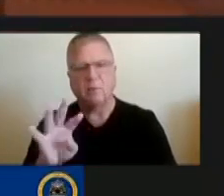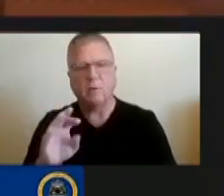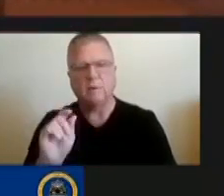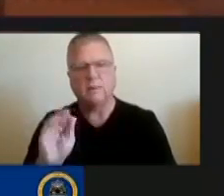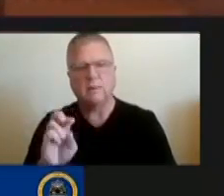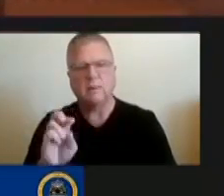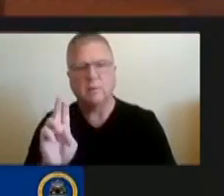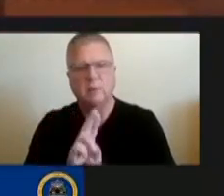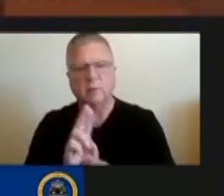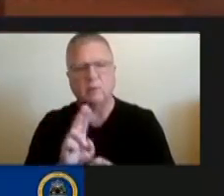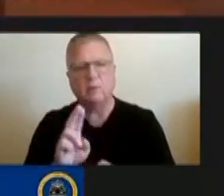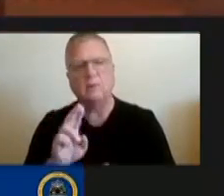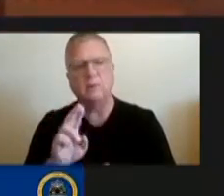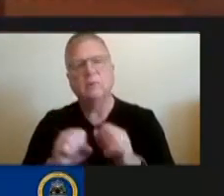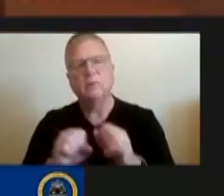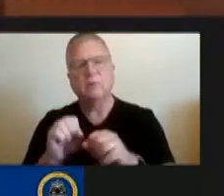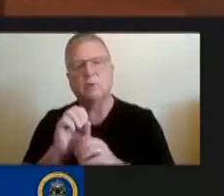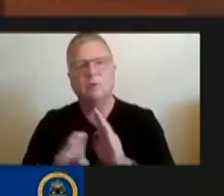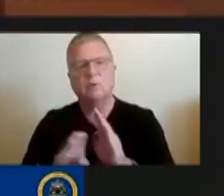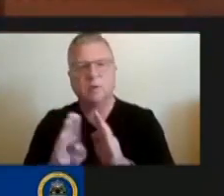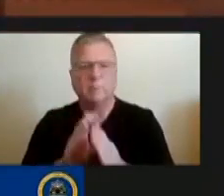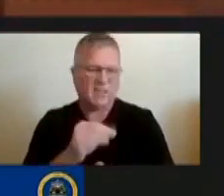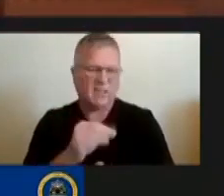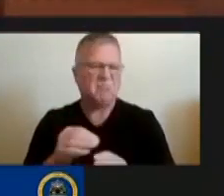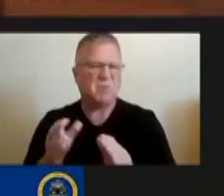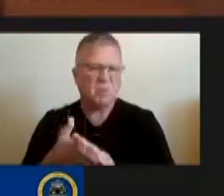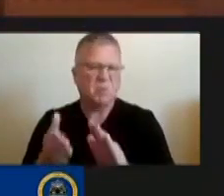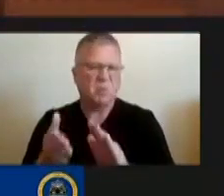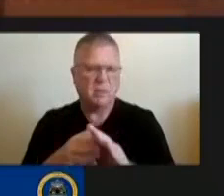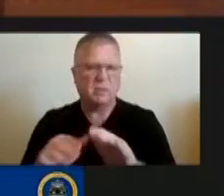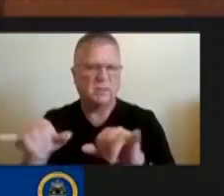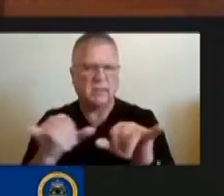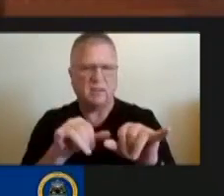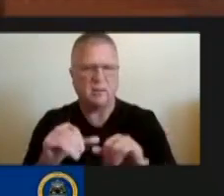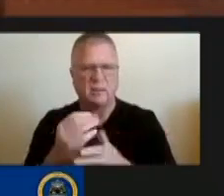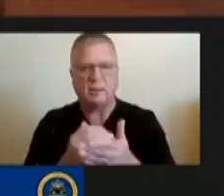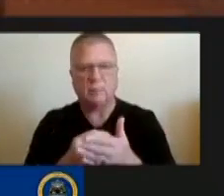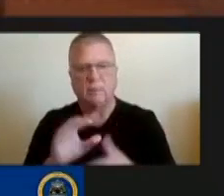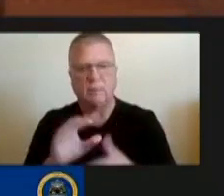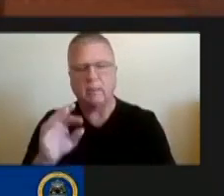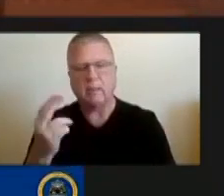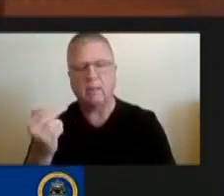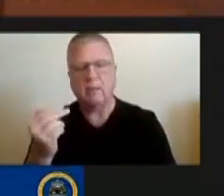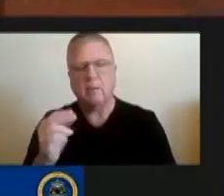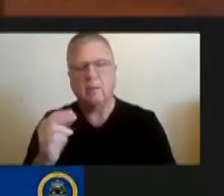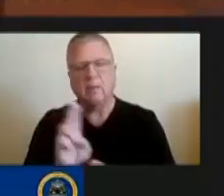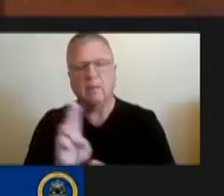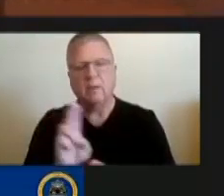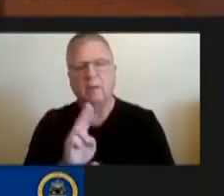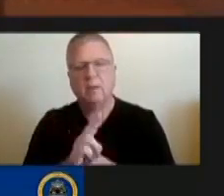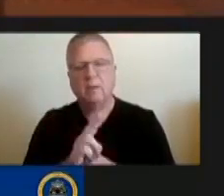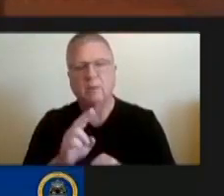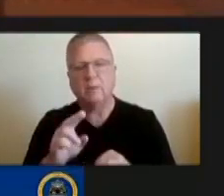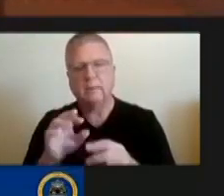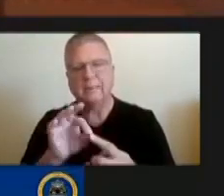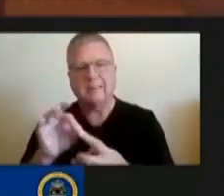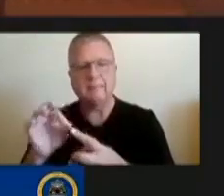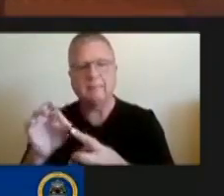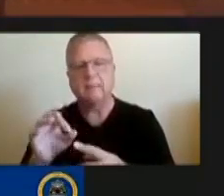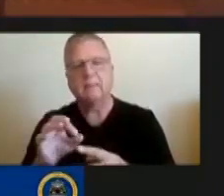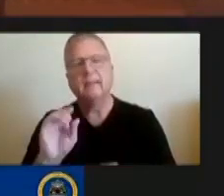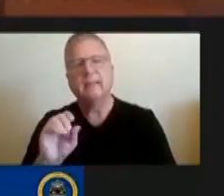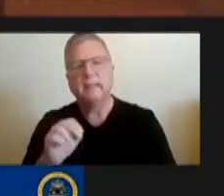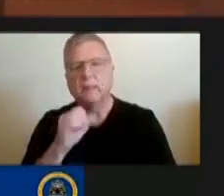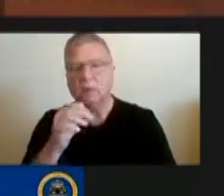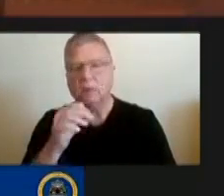and Structure Development and Operational Standards, Chapter 913, Use Exceptions and Conditions not listed